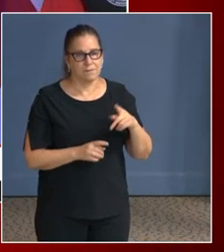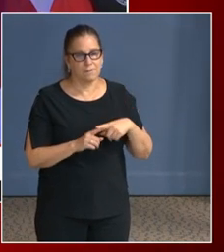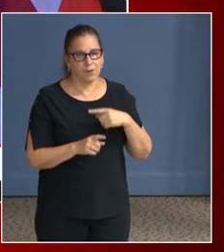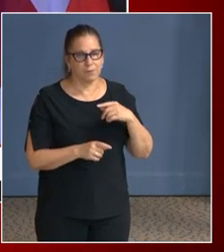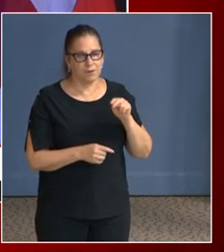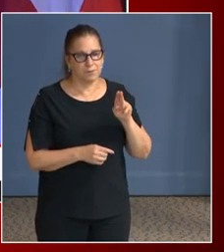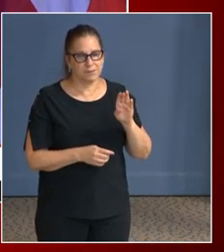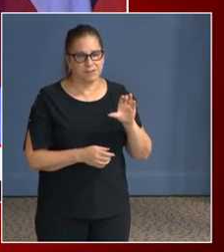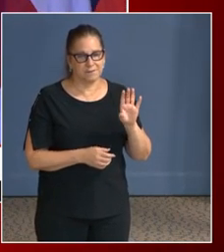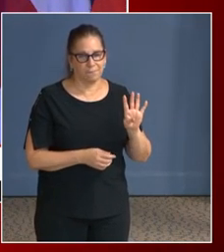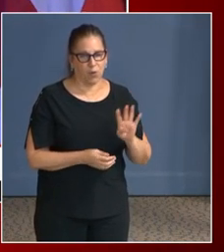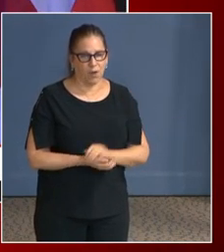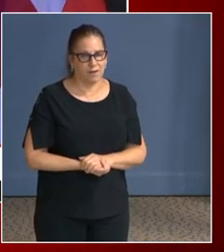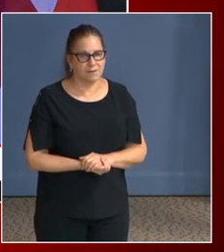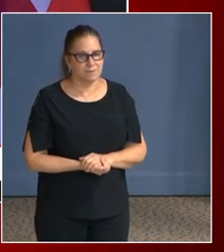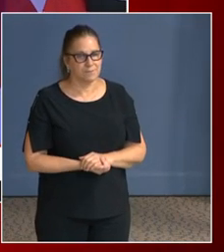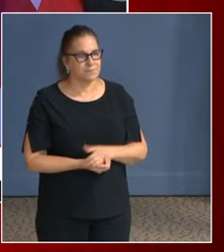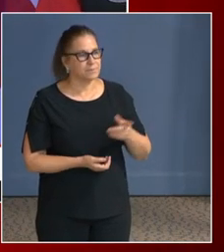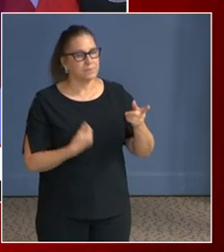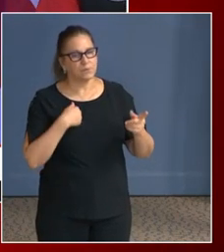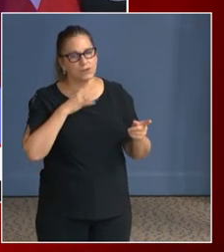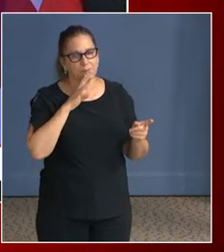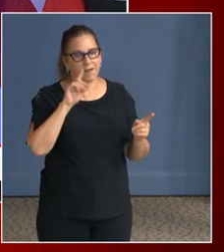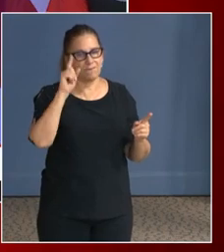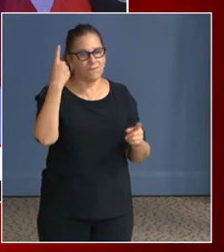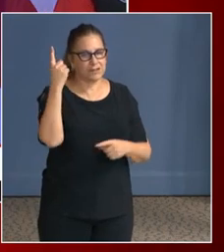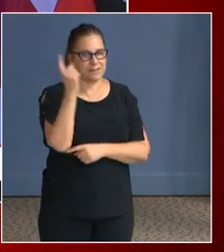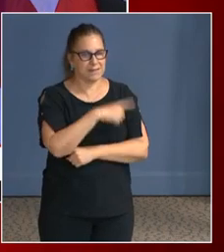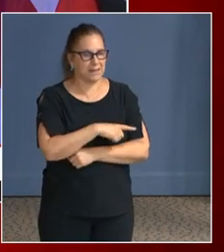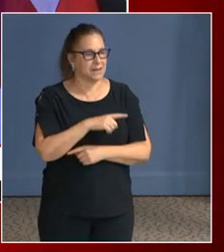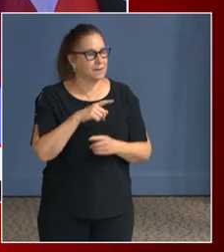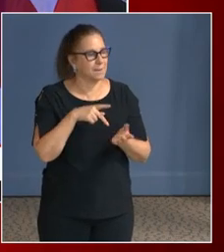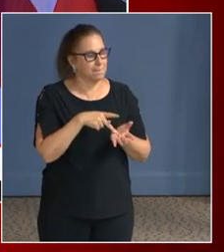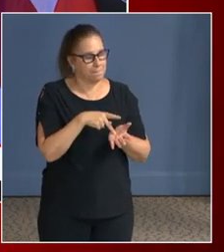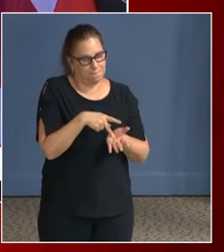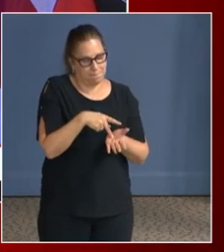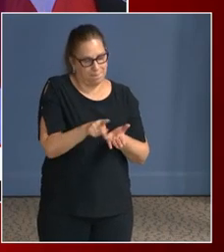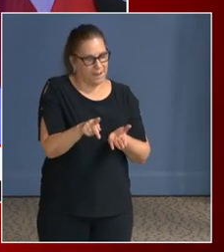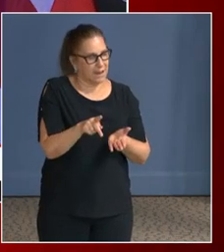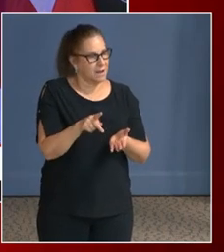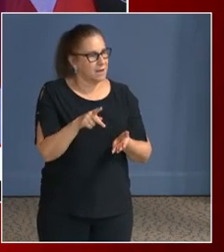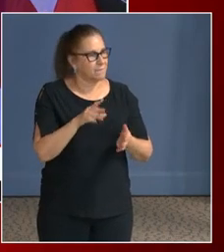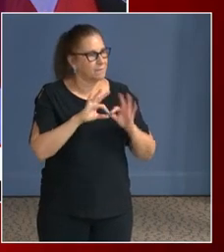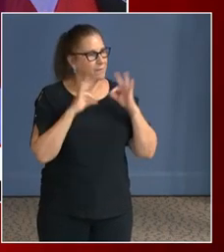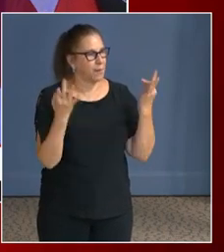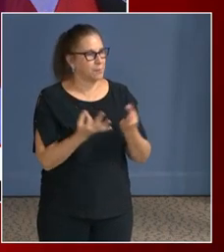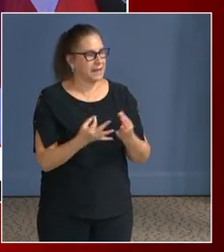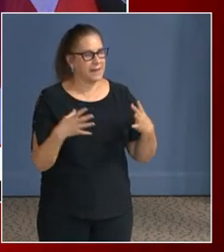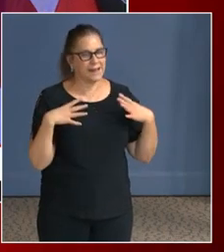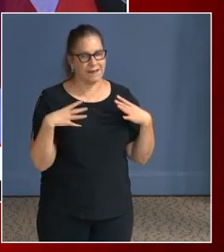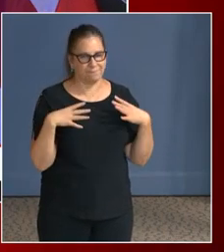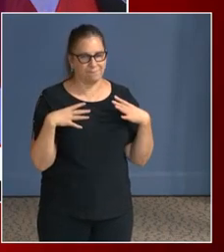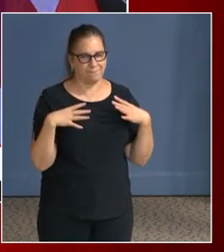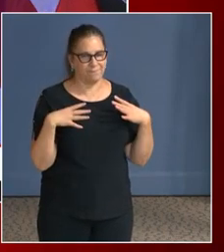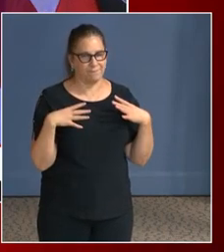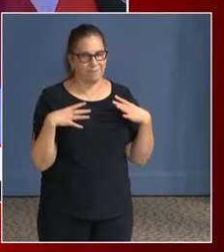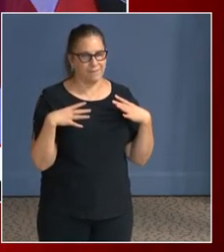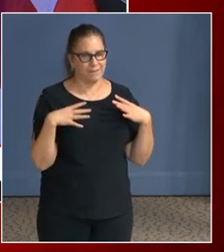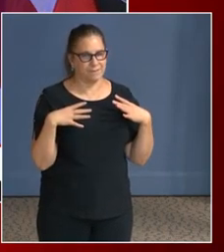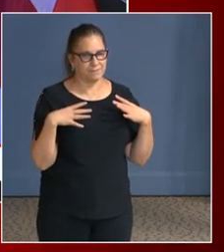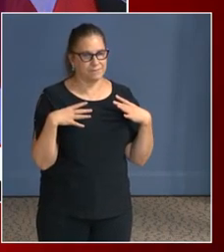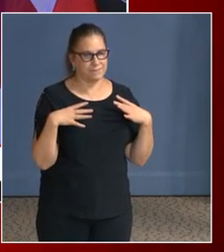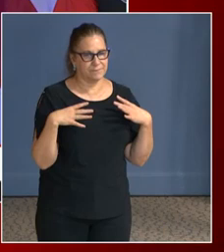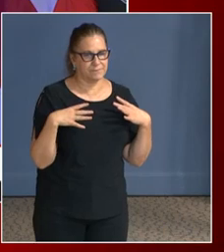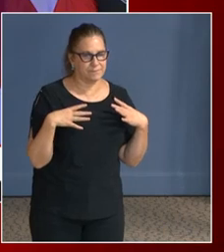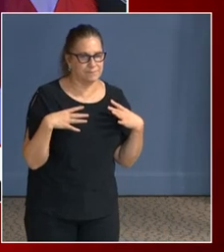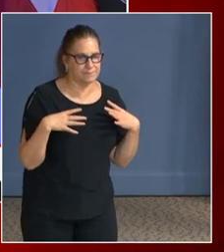of paid family leave. correct. What advice do you have, or what does this mean for residents in the district, particularly during COVID when people